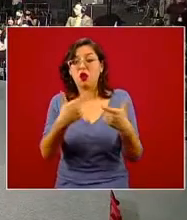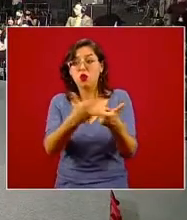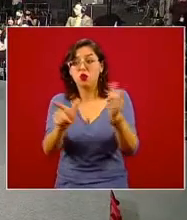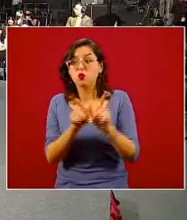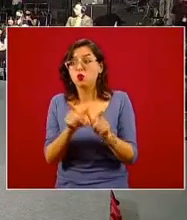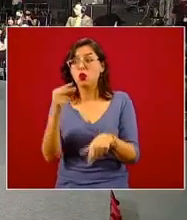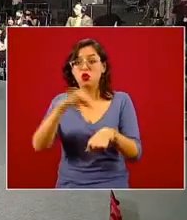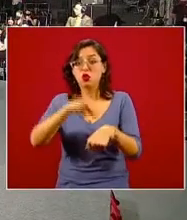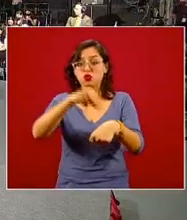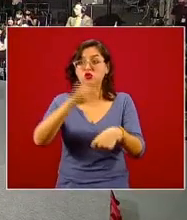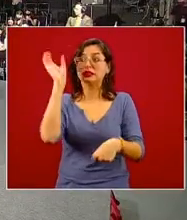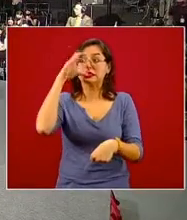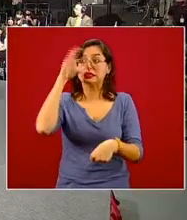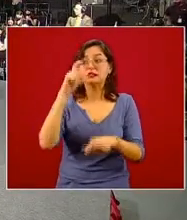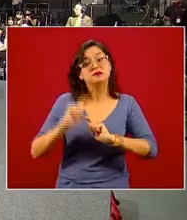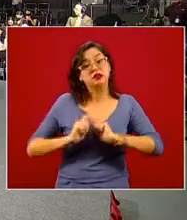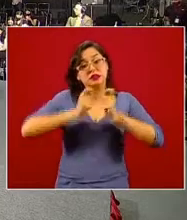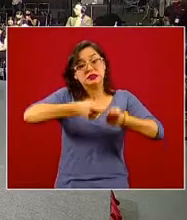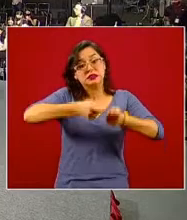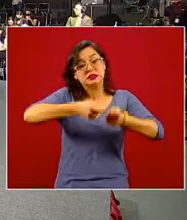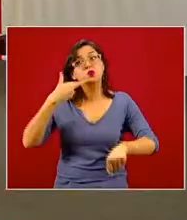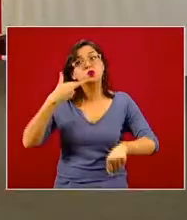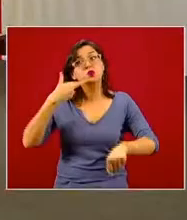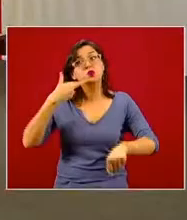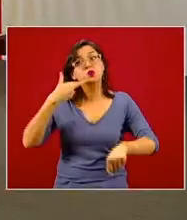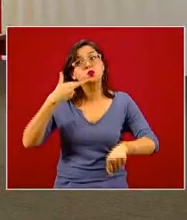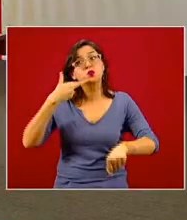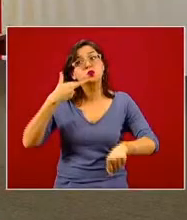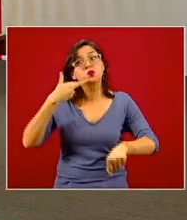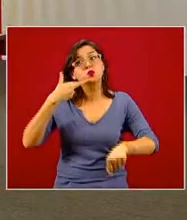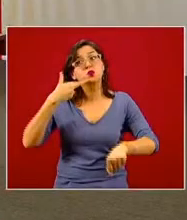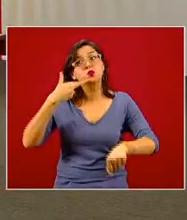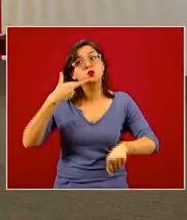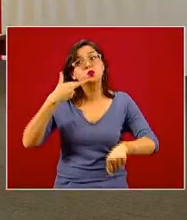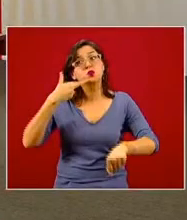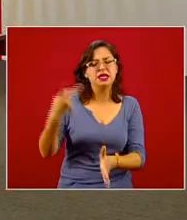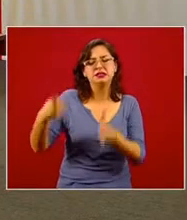And in G20, it was talked about